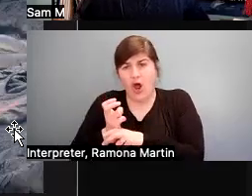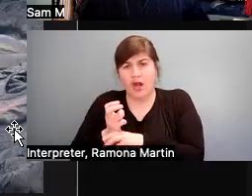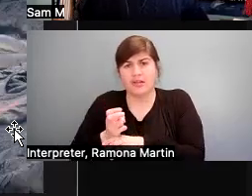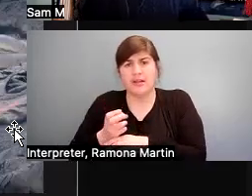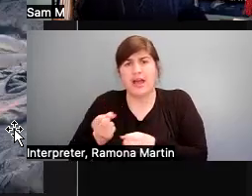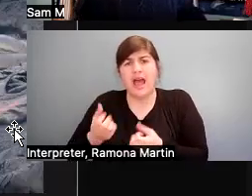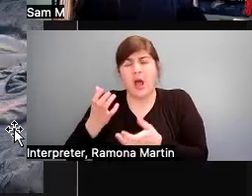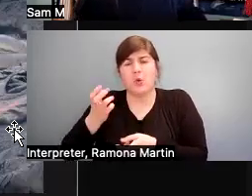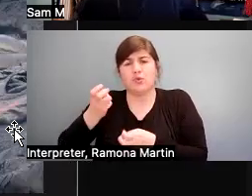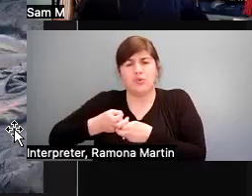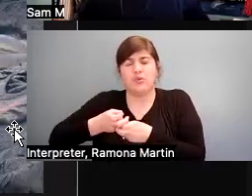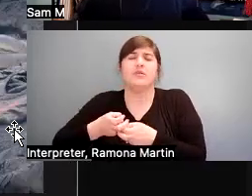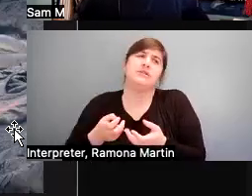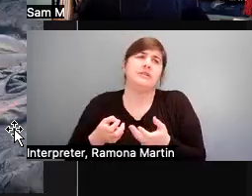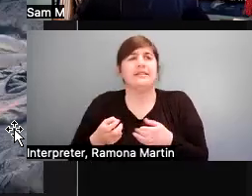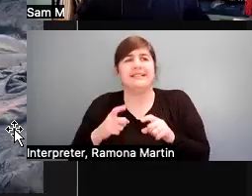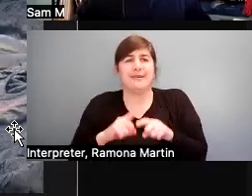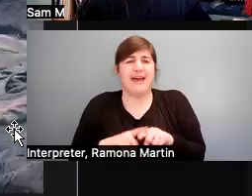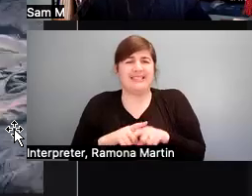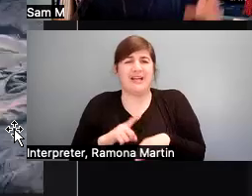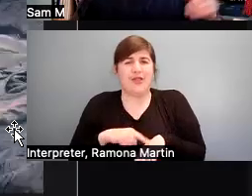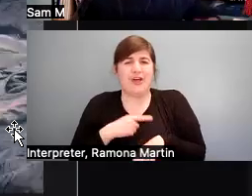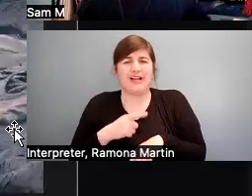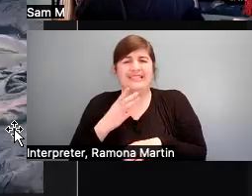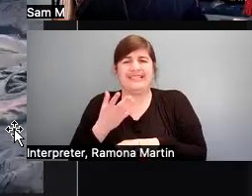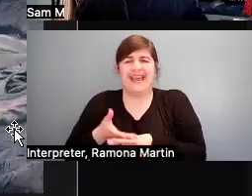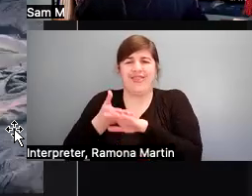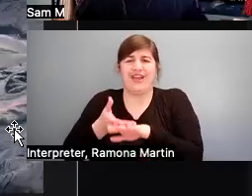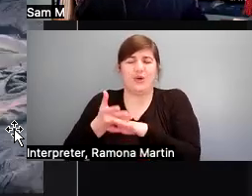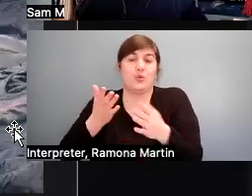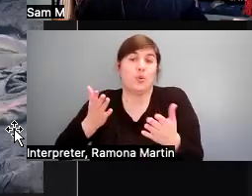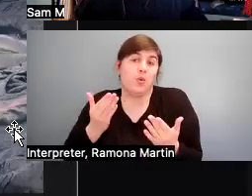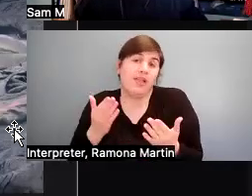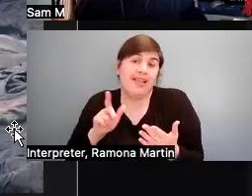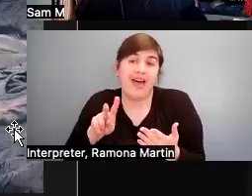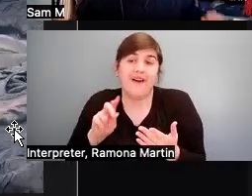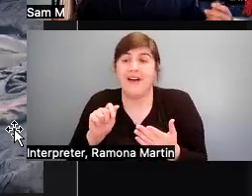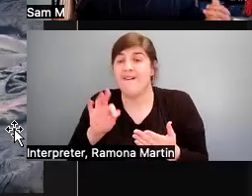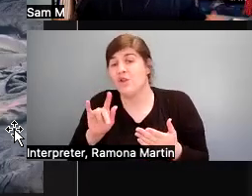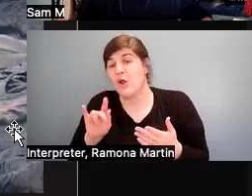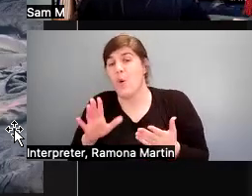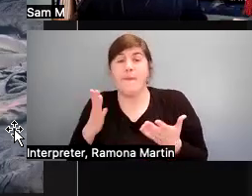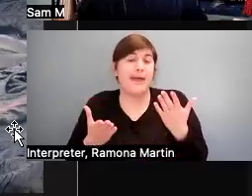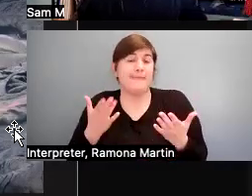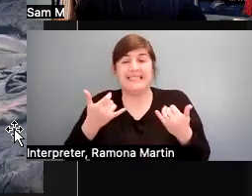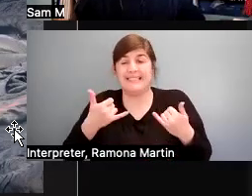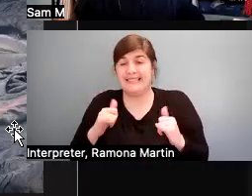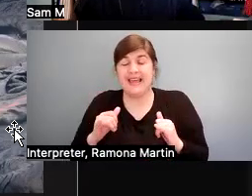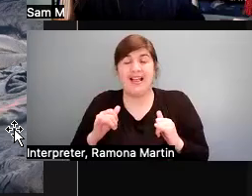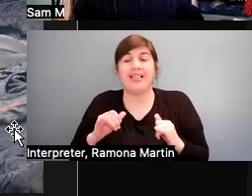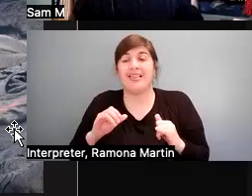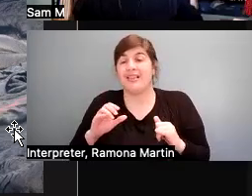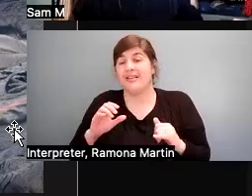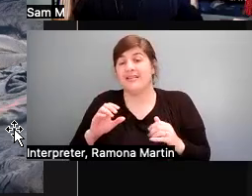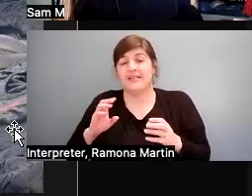talking? It depends how long it's been sat there cooling. So a lava flow like that might still stay molten in its inside